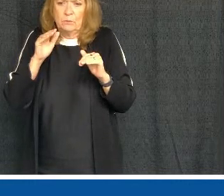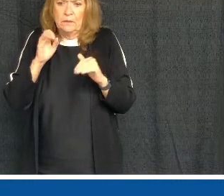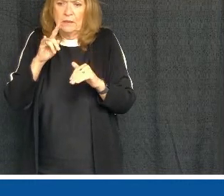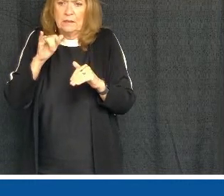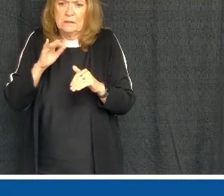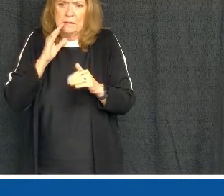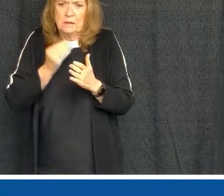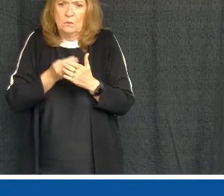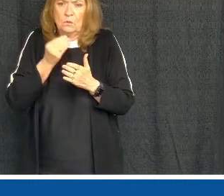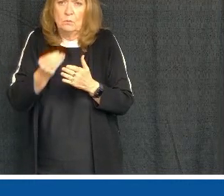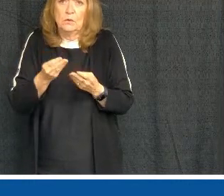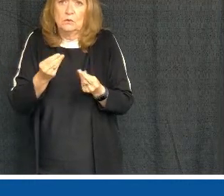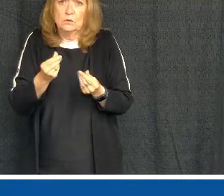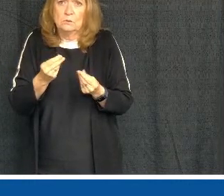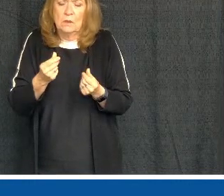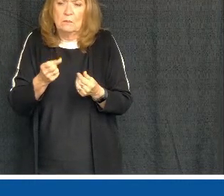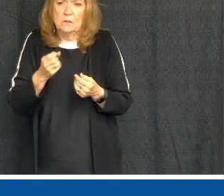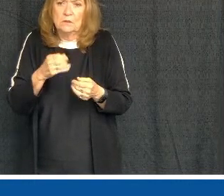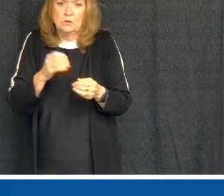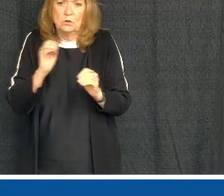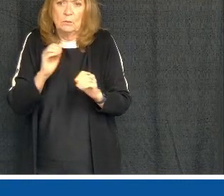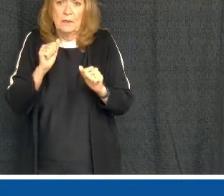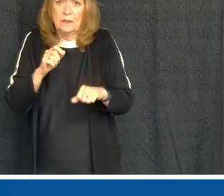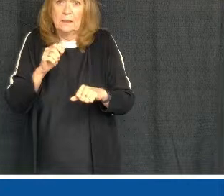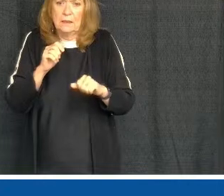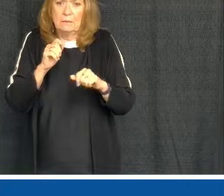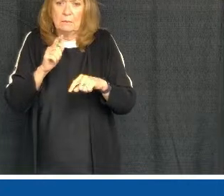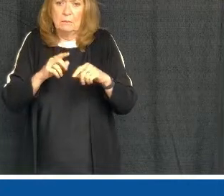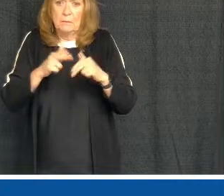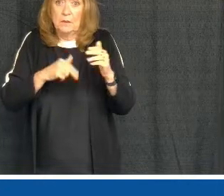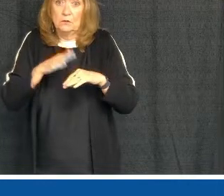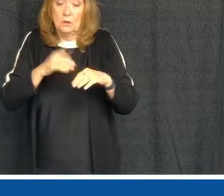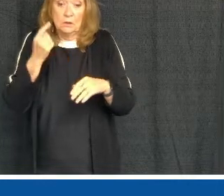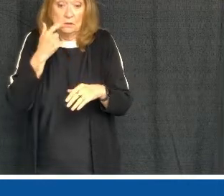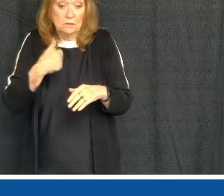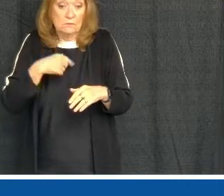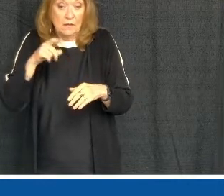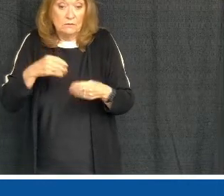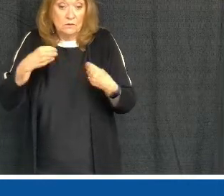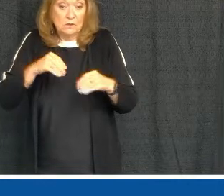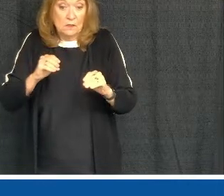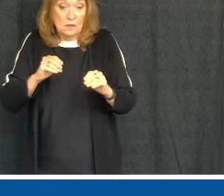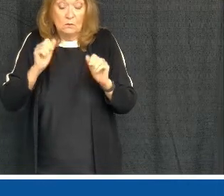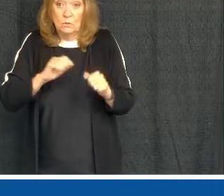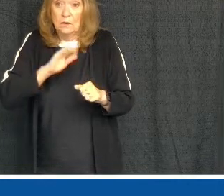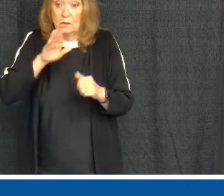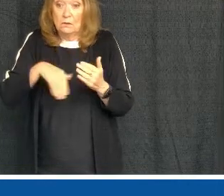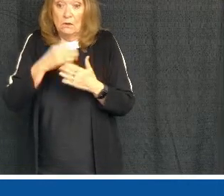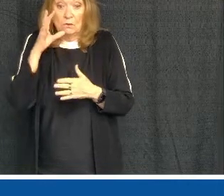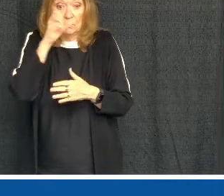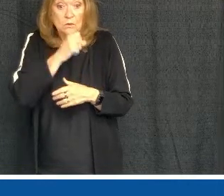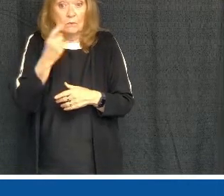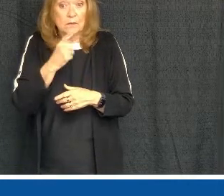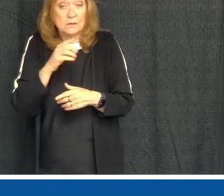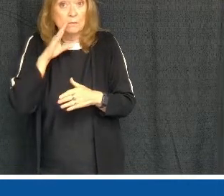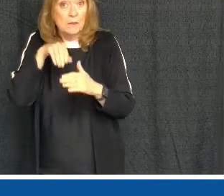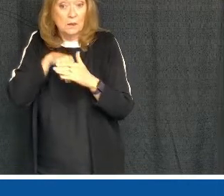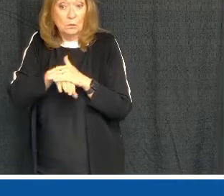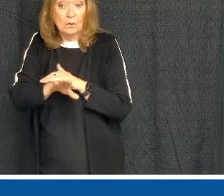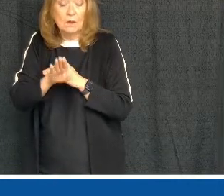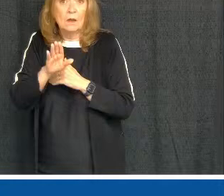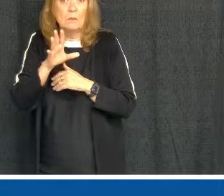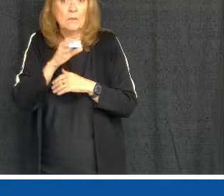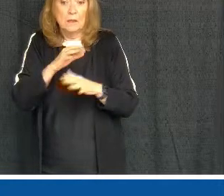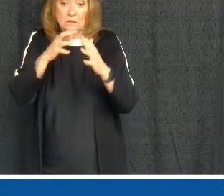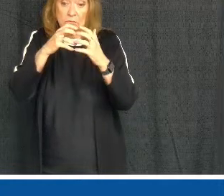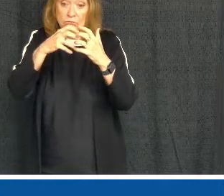the property to where it can't be built on. Because if I have to sell it, I'm pretty sure we can all make the assumption that someone's going to come in,